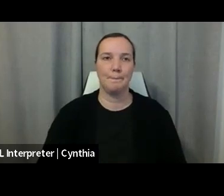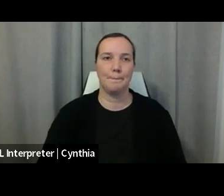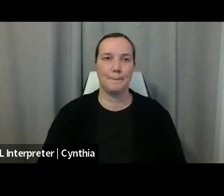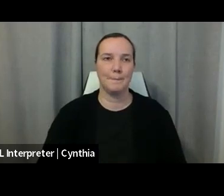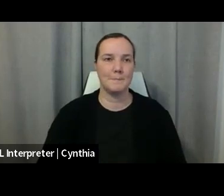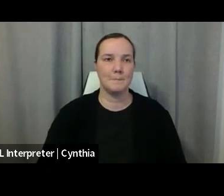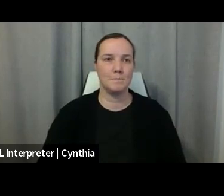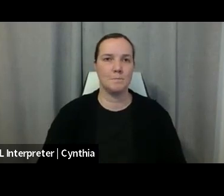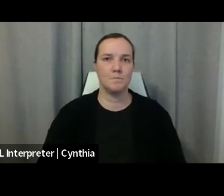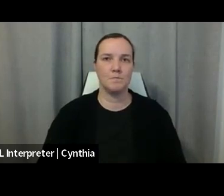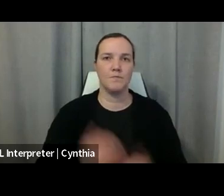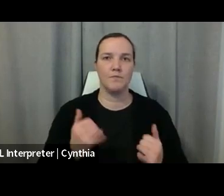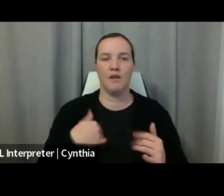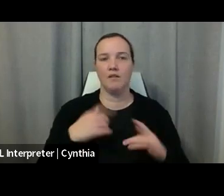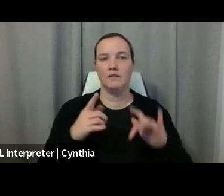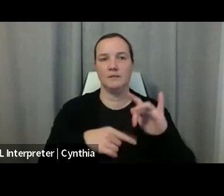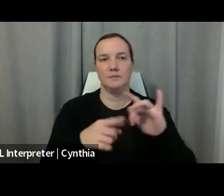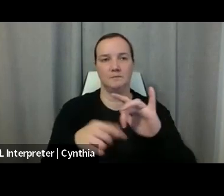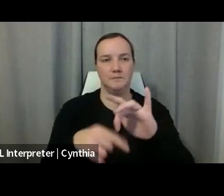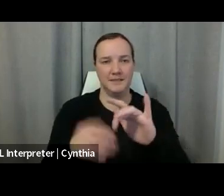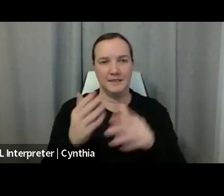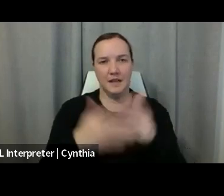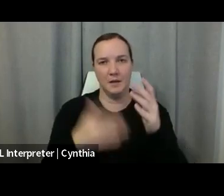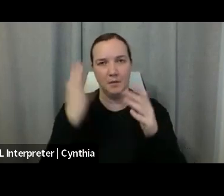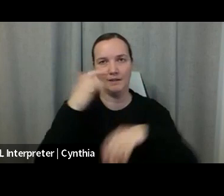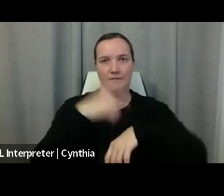And so I'm going to jump over this because I'm mindful of time again, and I